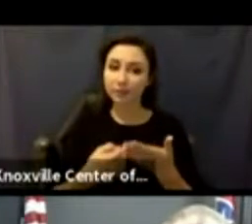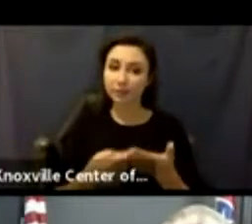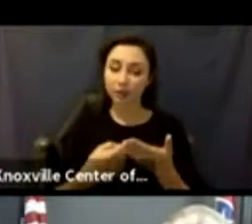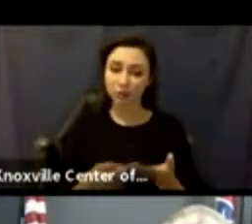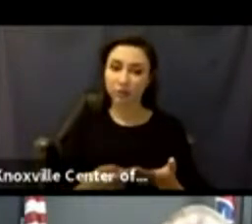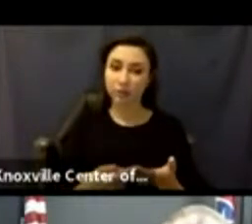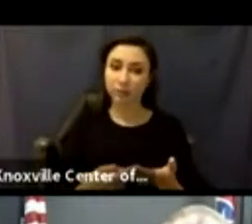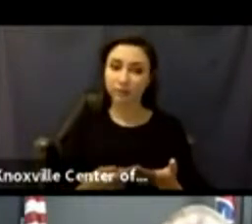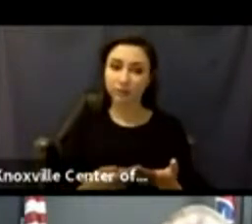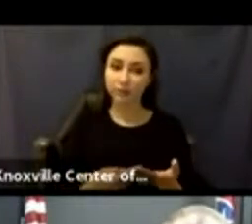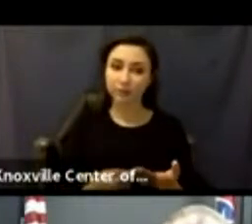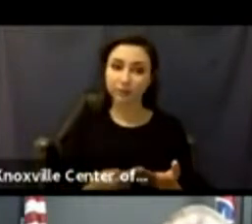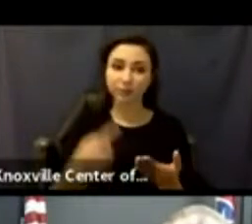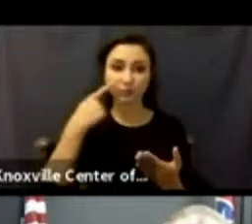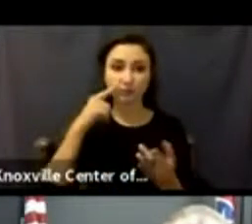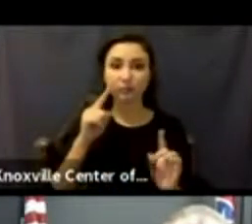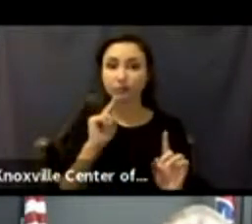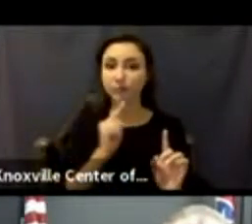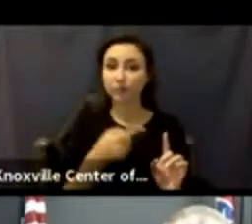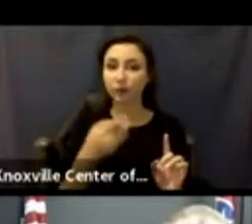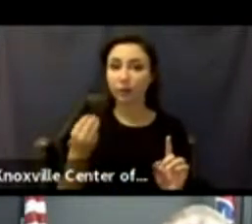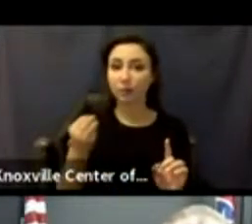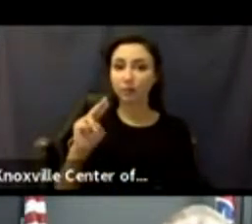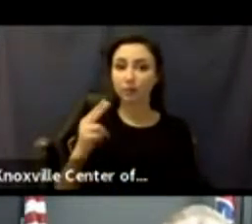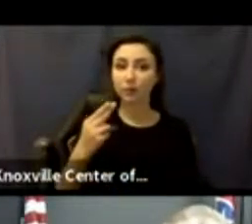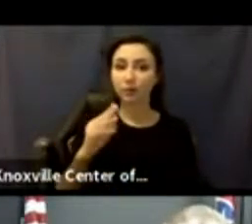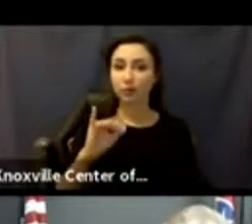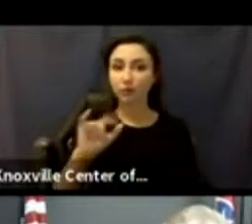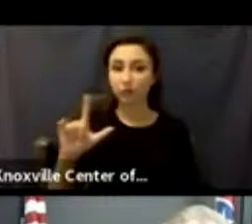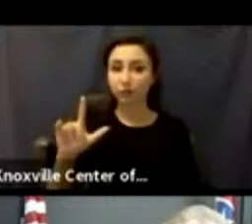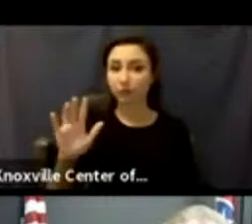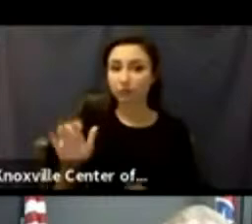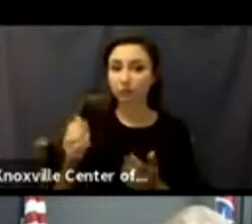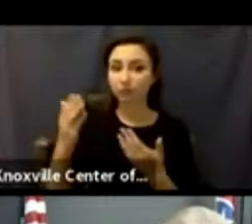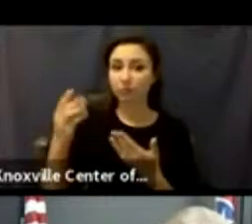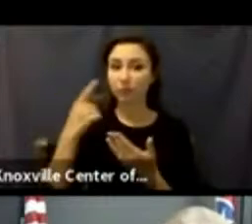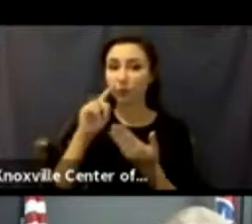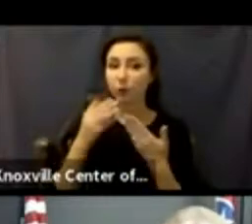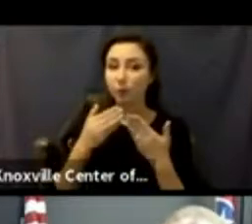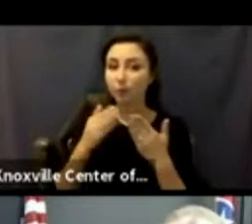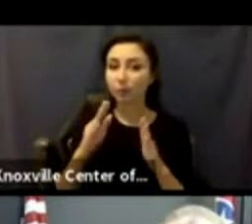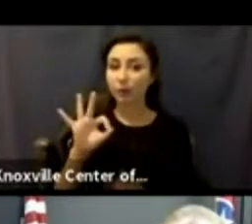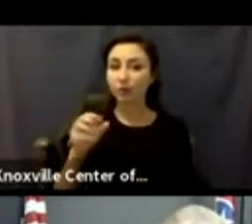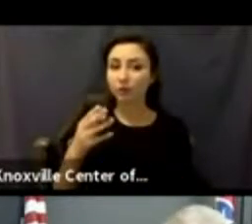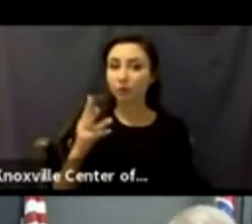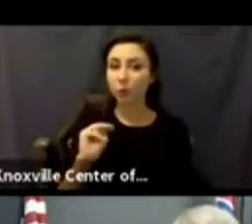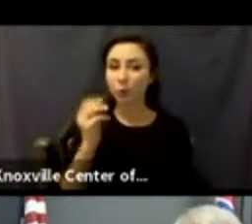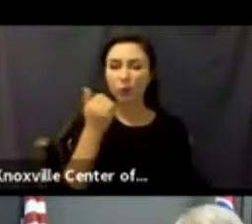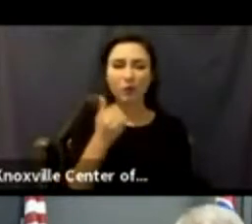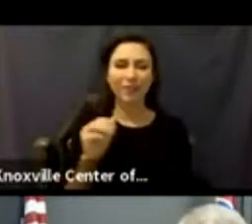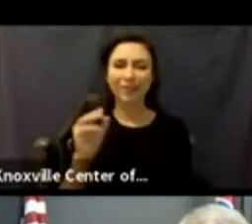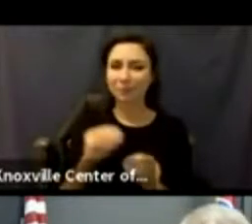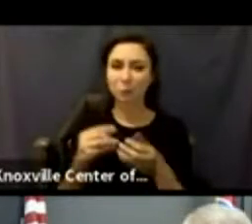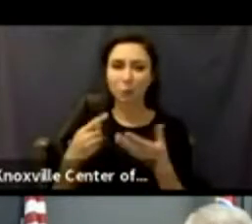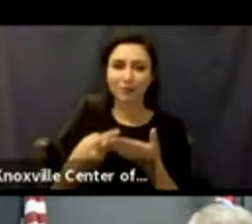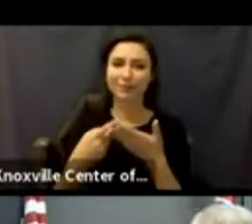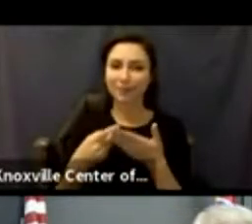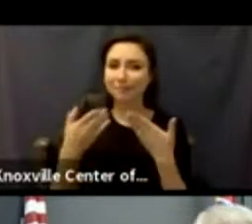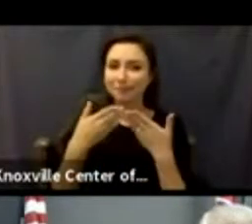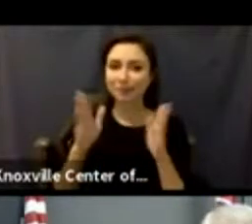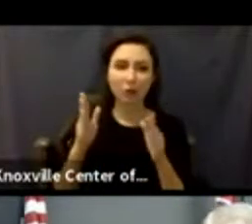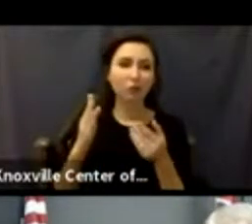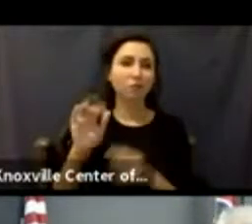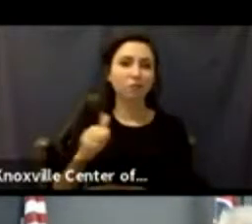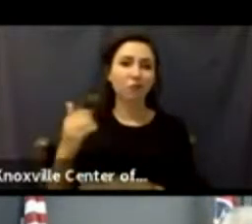of the point that Mr. Hill brought up in public forum, or anything else that we need to discuss in general